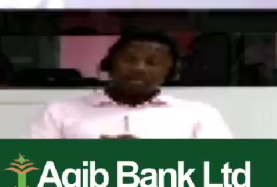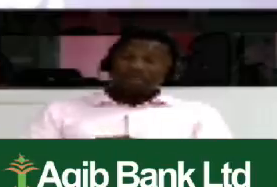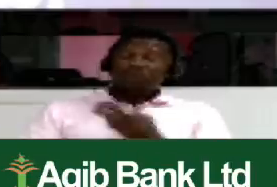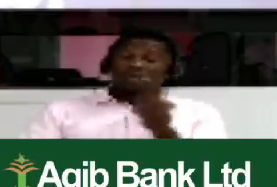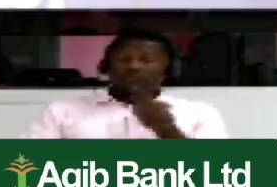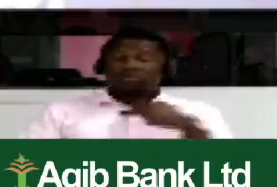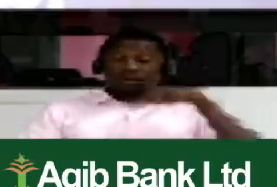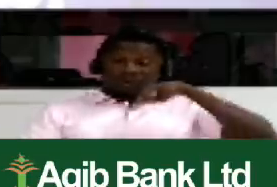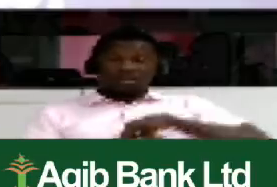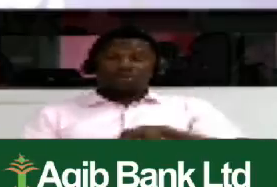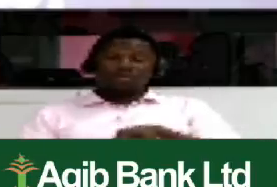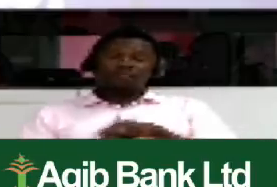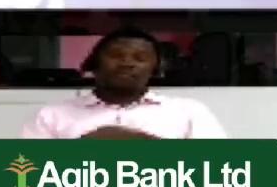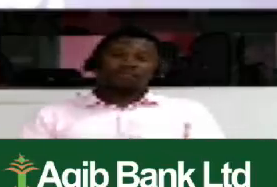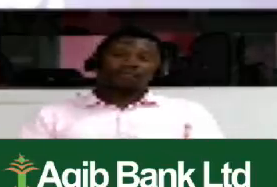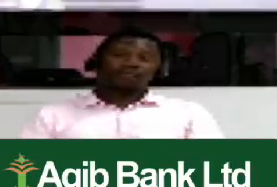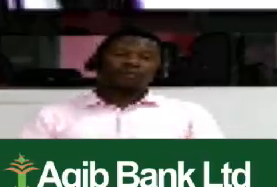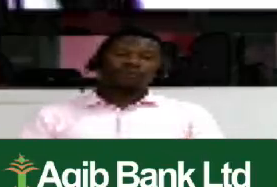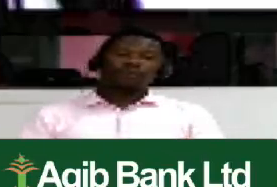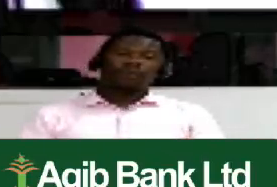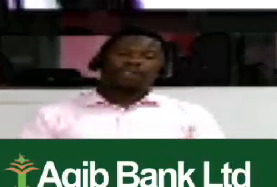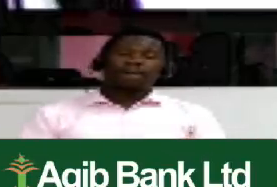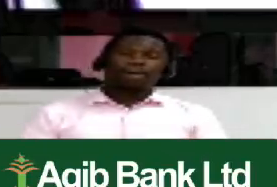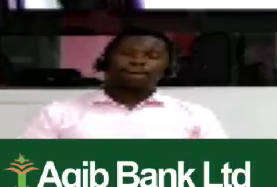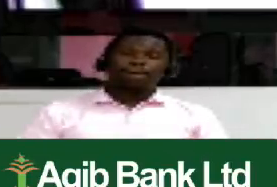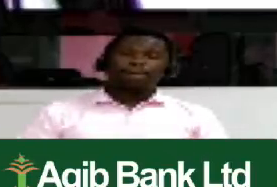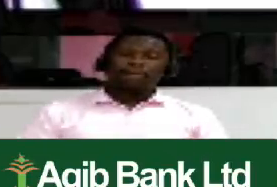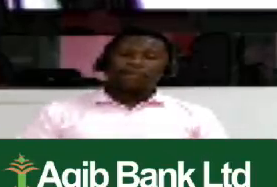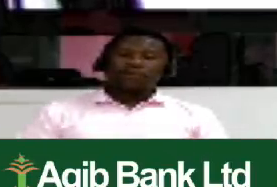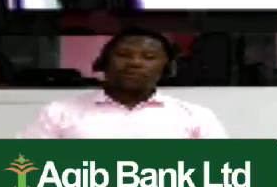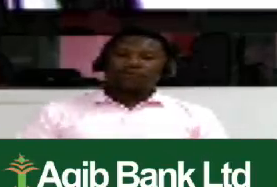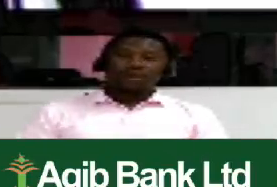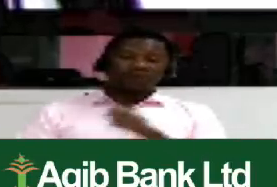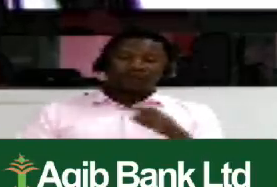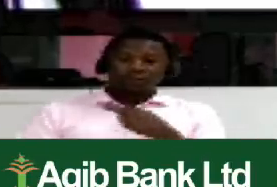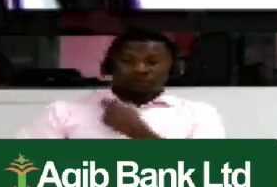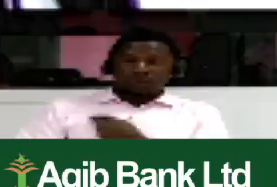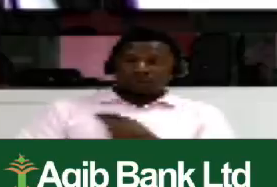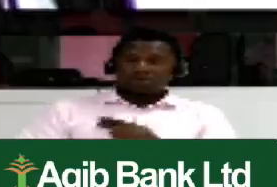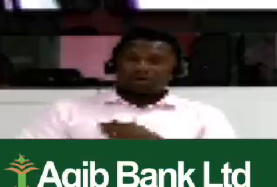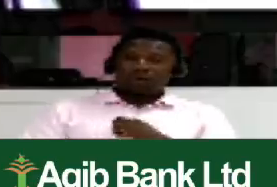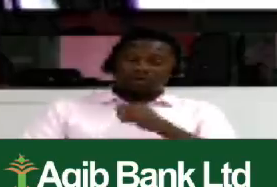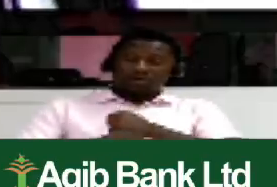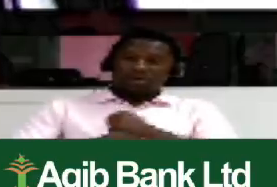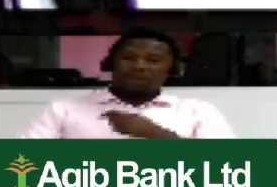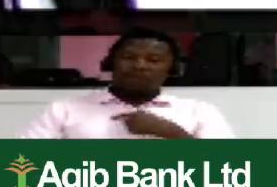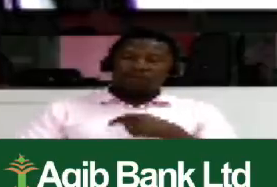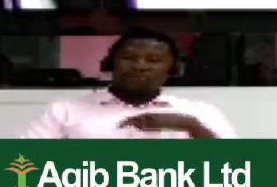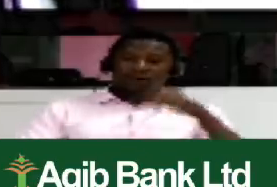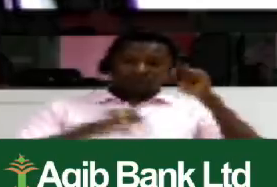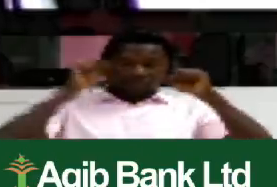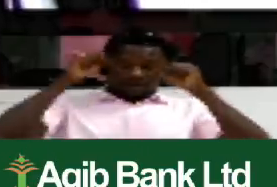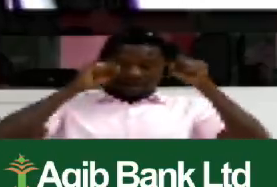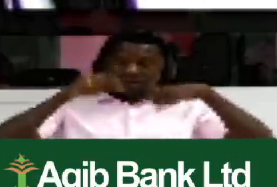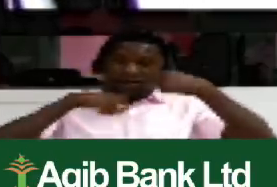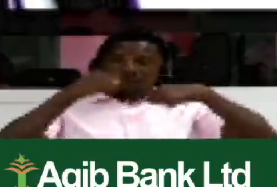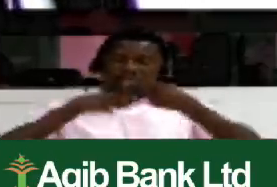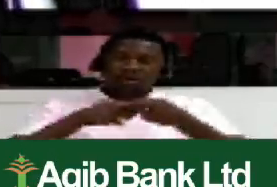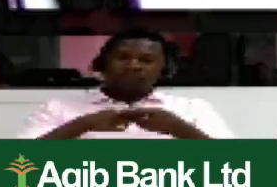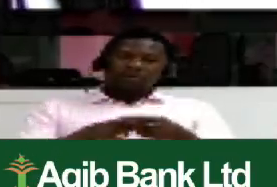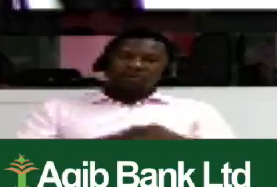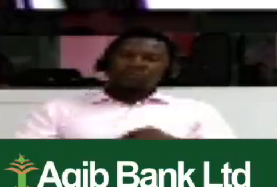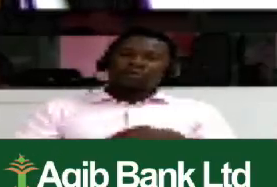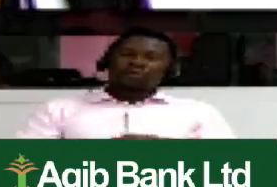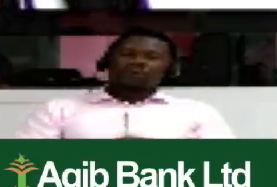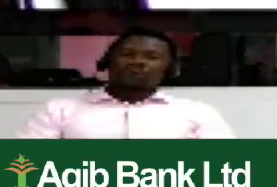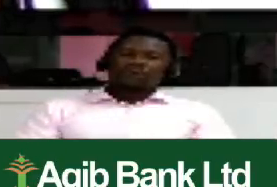stance. Was there, did the union hold any subsequent demonstration after